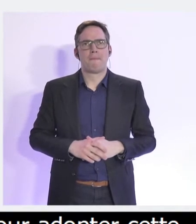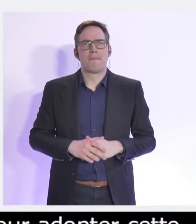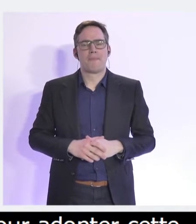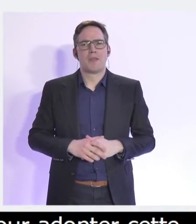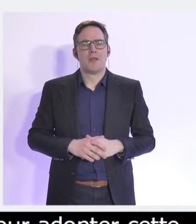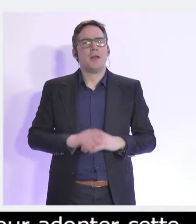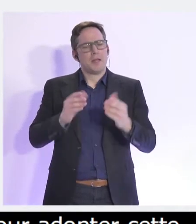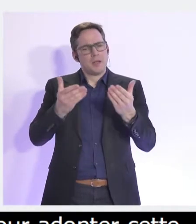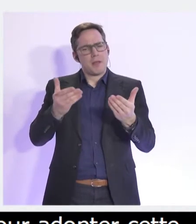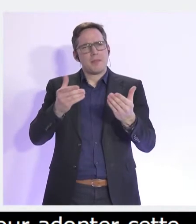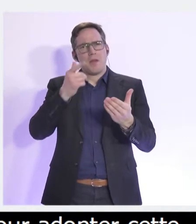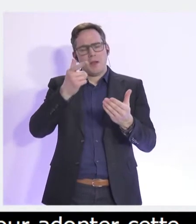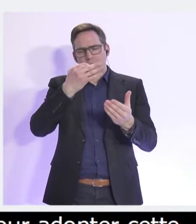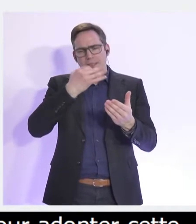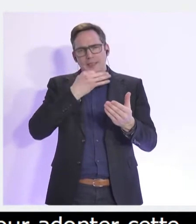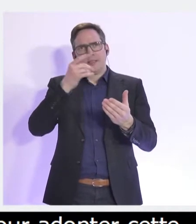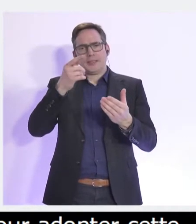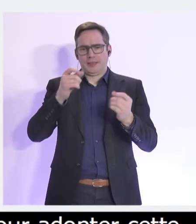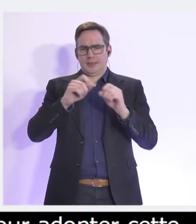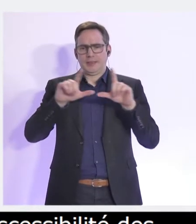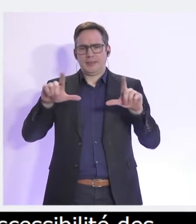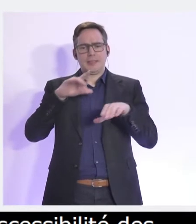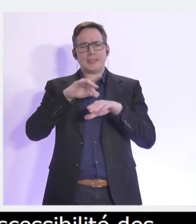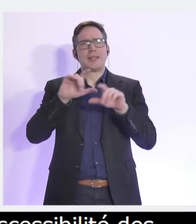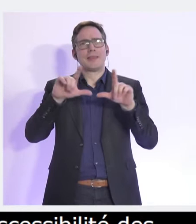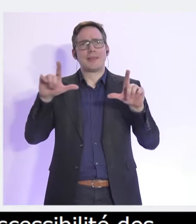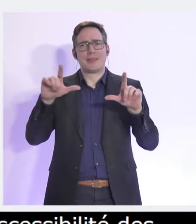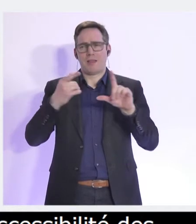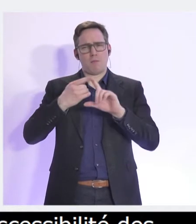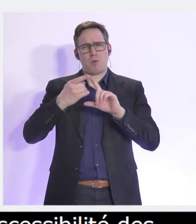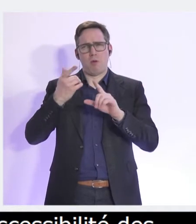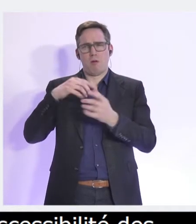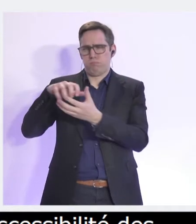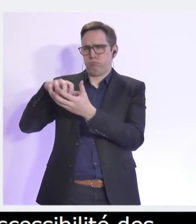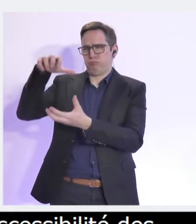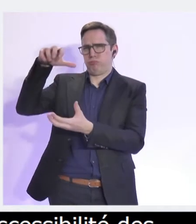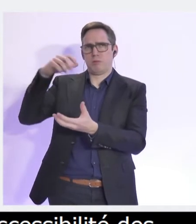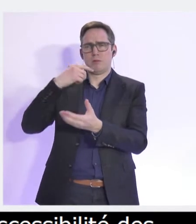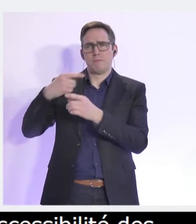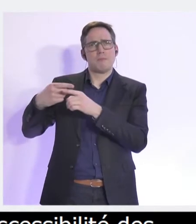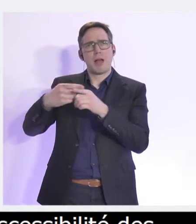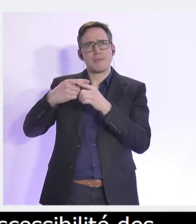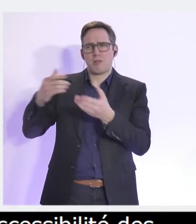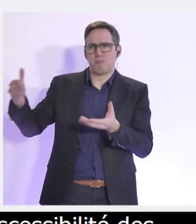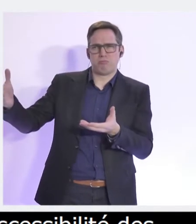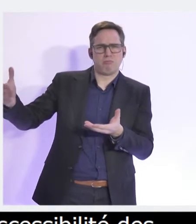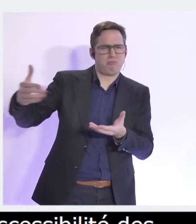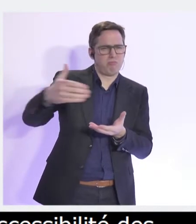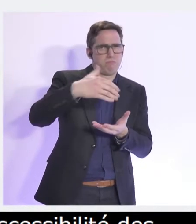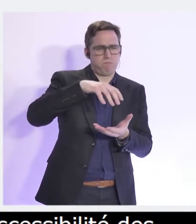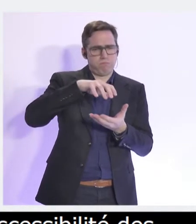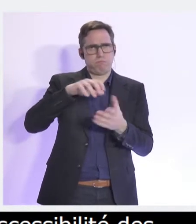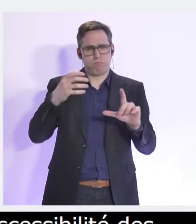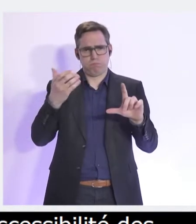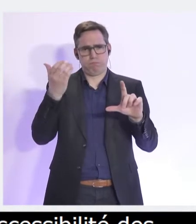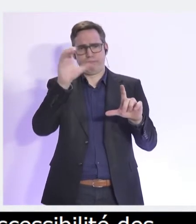that we can share, and you know, as I was saying earlier, the better our policy formulation